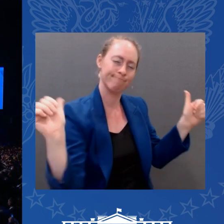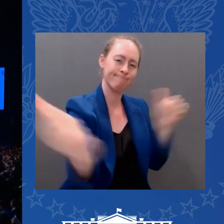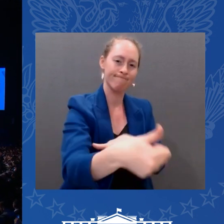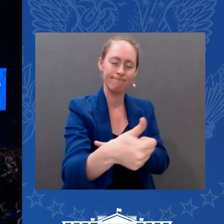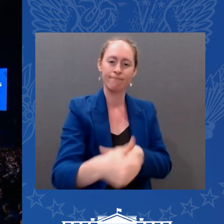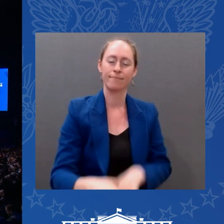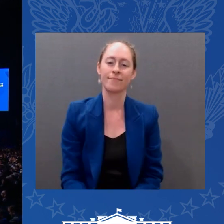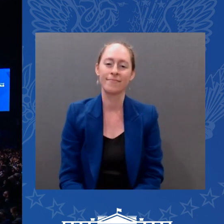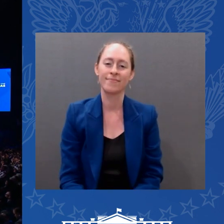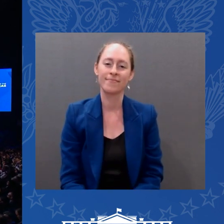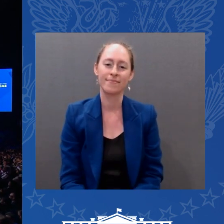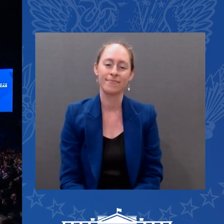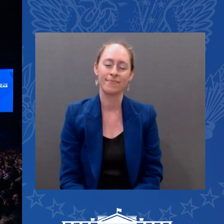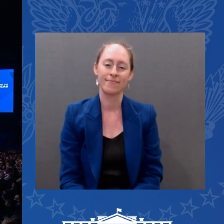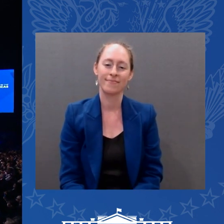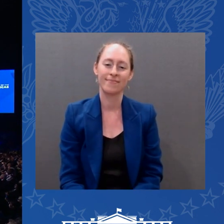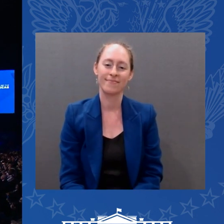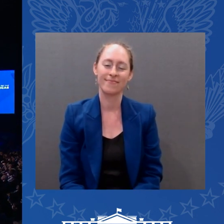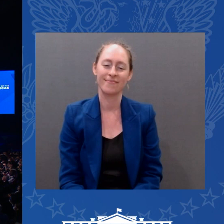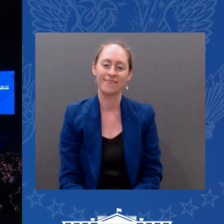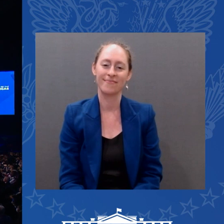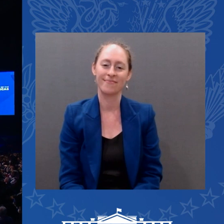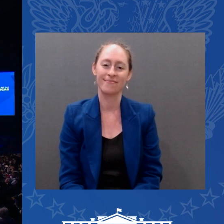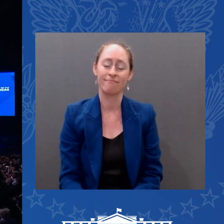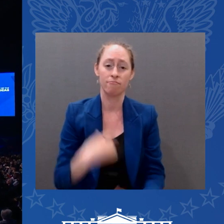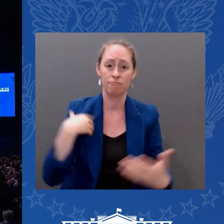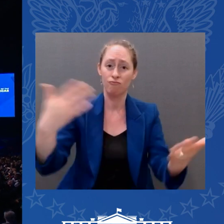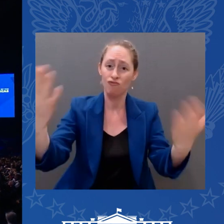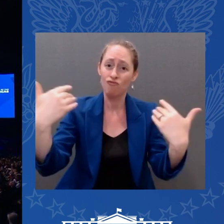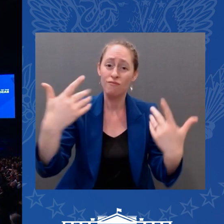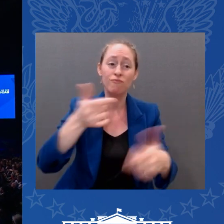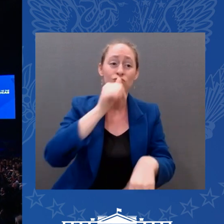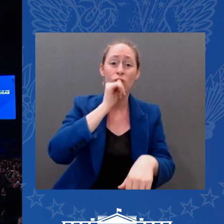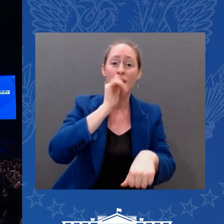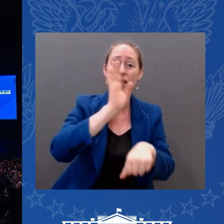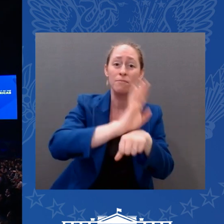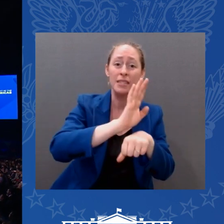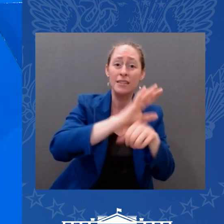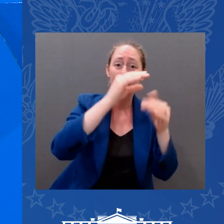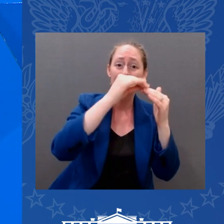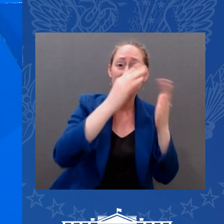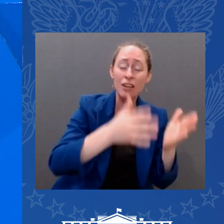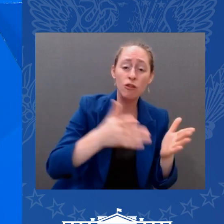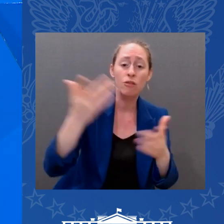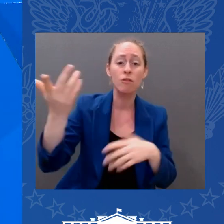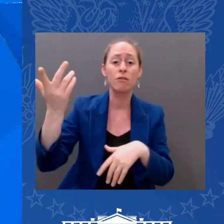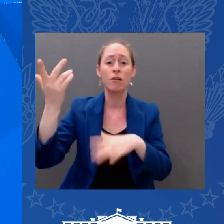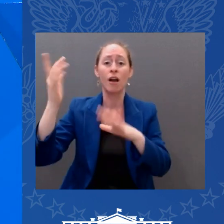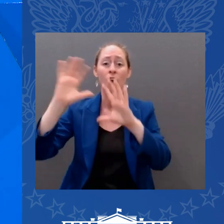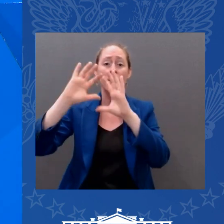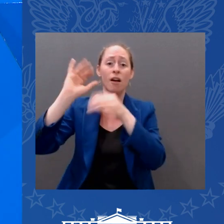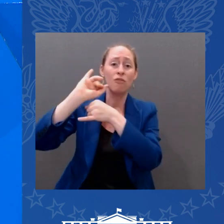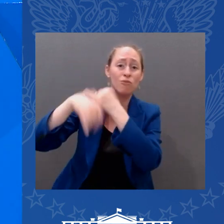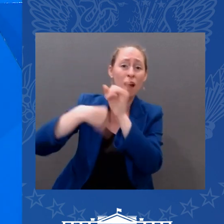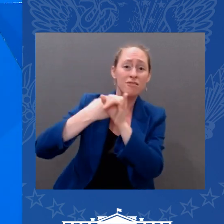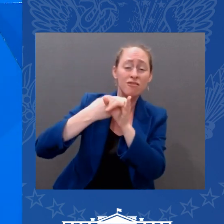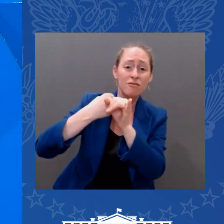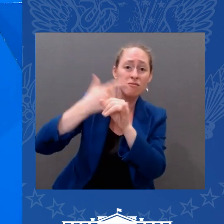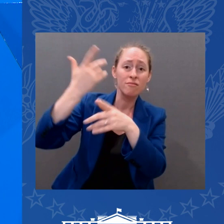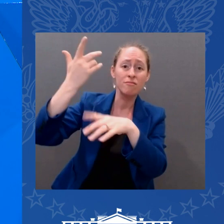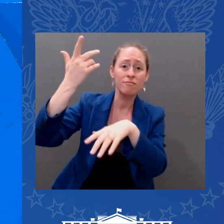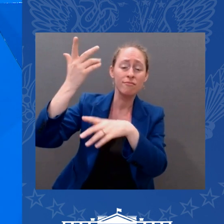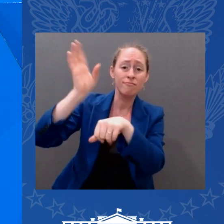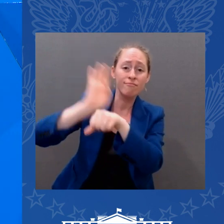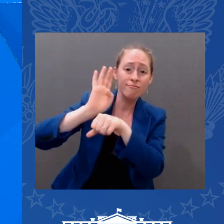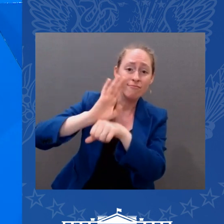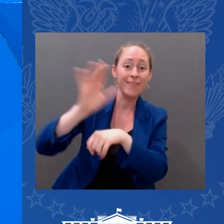society, the private sector, international institutions, and especially young people from across the Americas who are participating